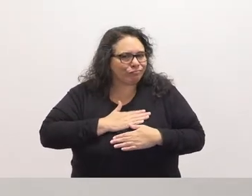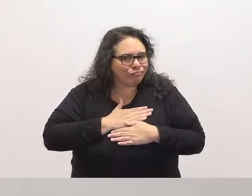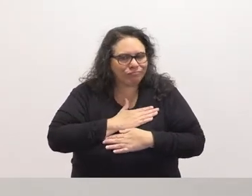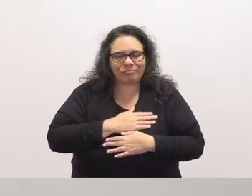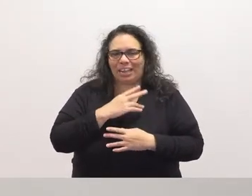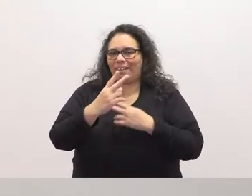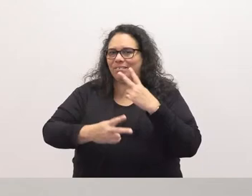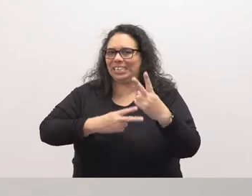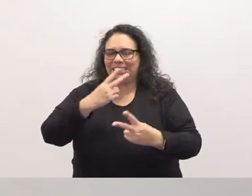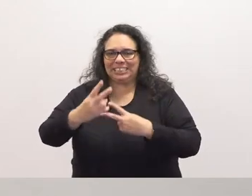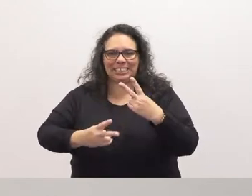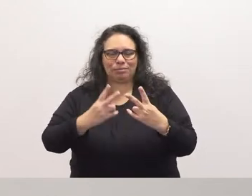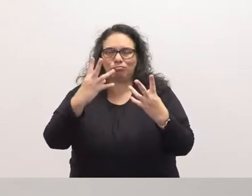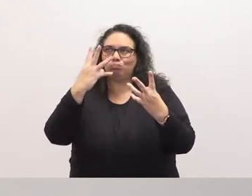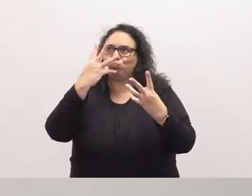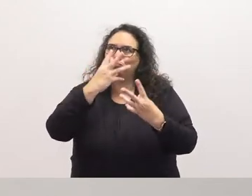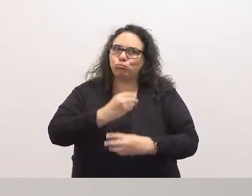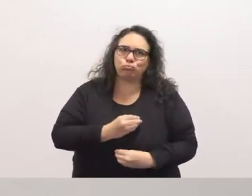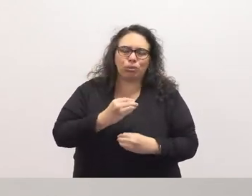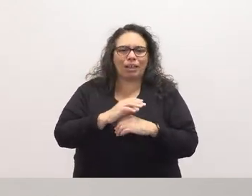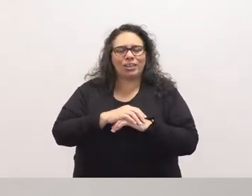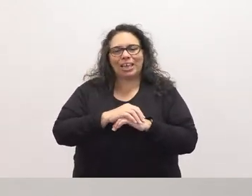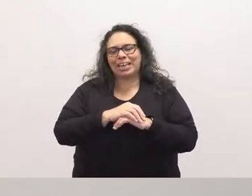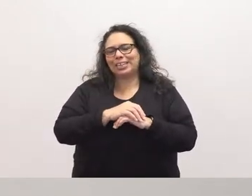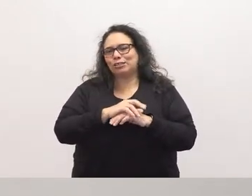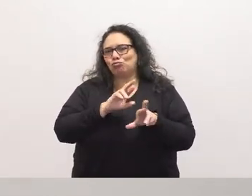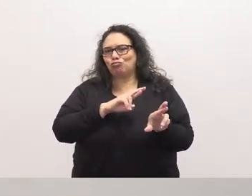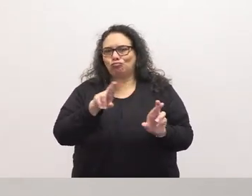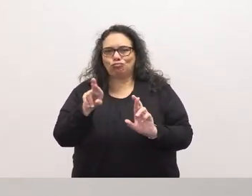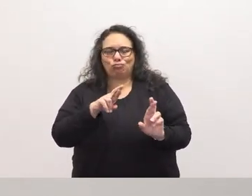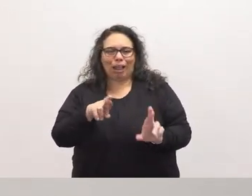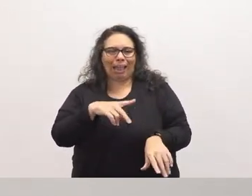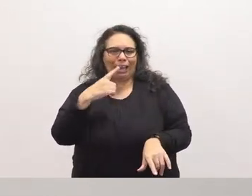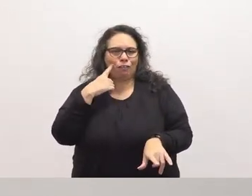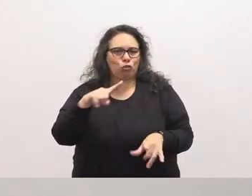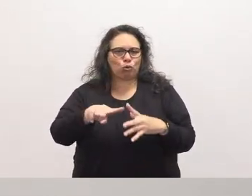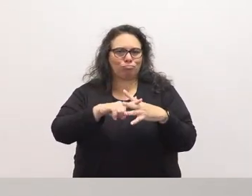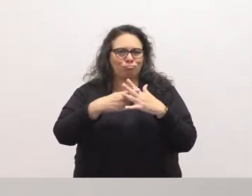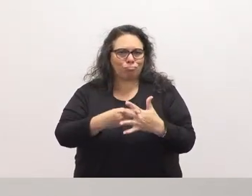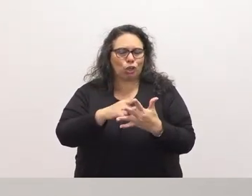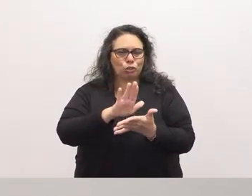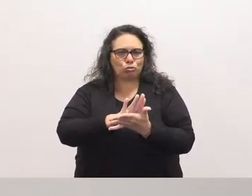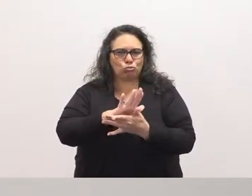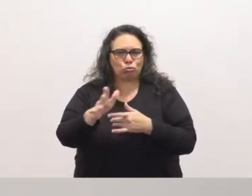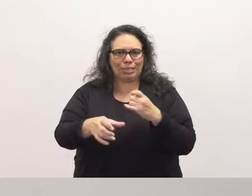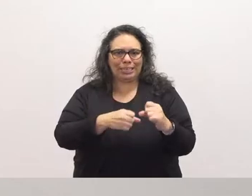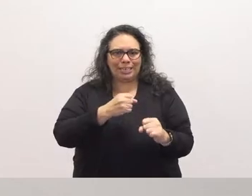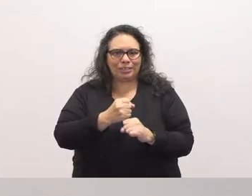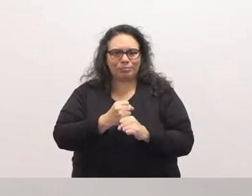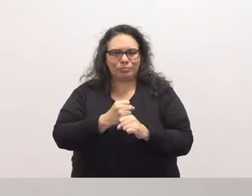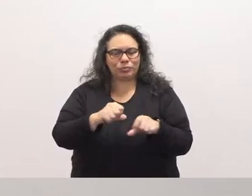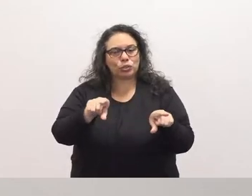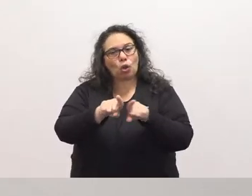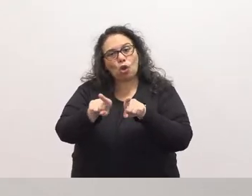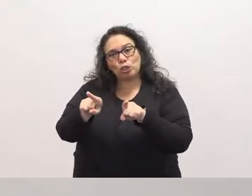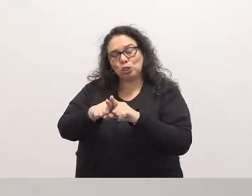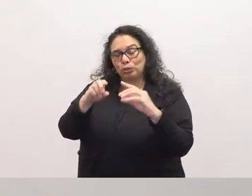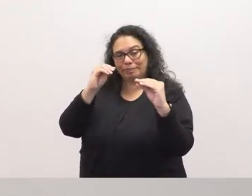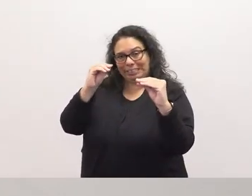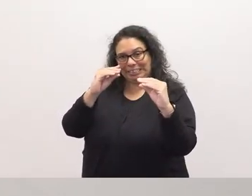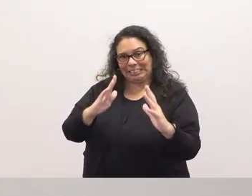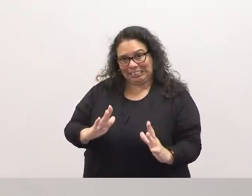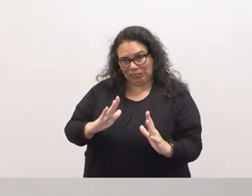campuses. They're beautiful, and they were so ready for the start of the school year. Also, to the